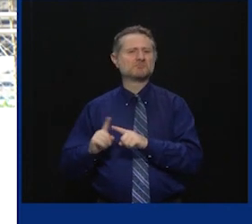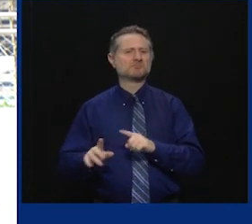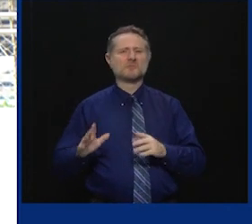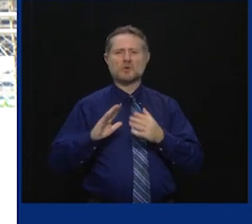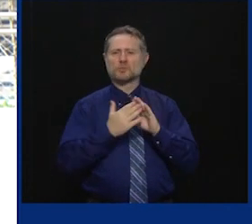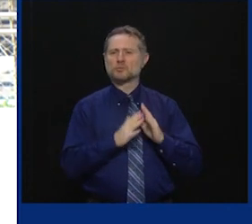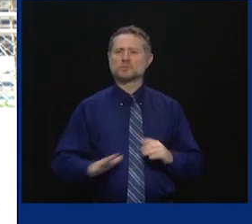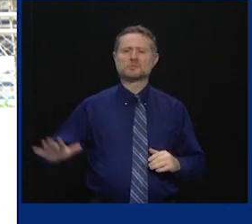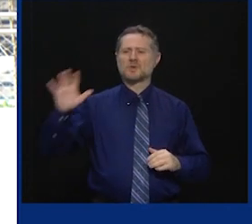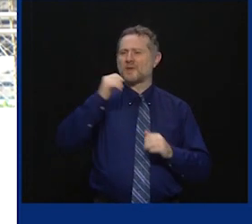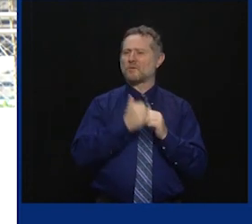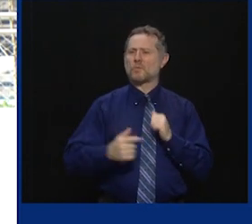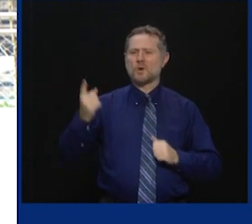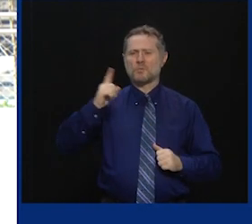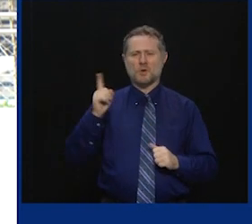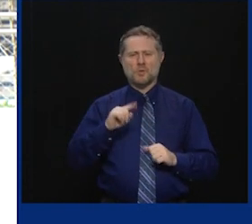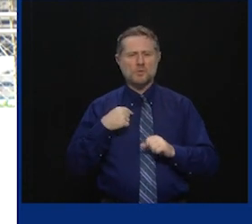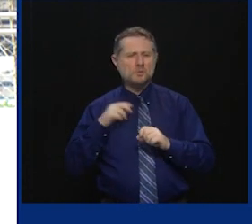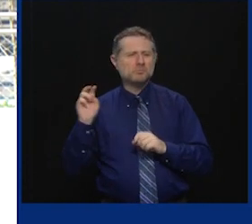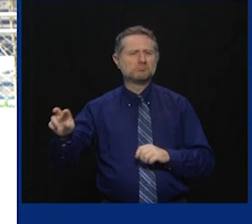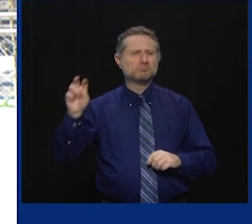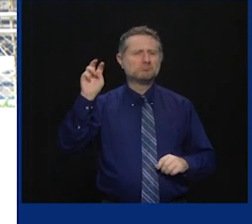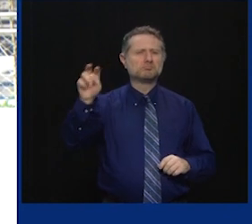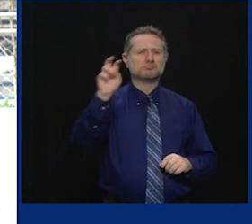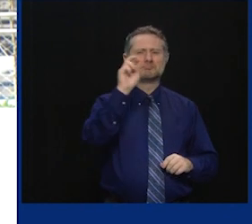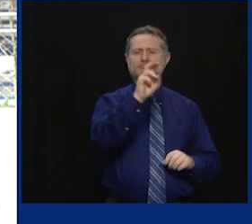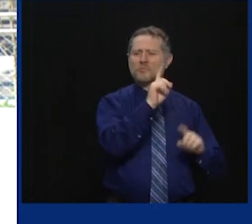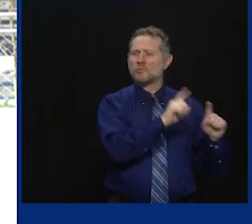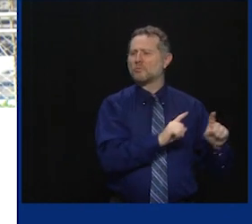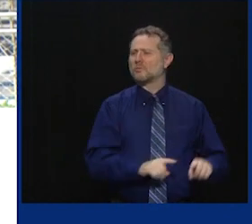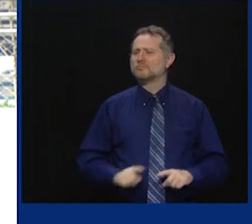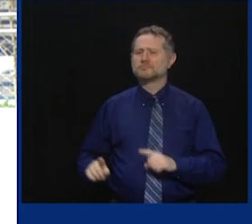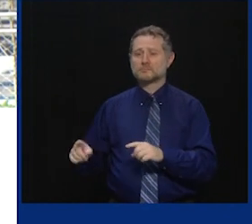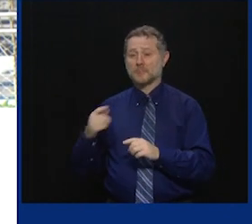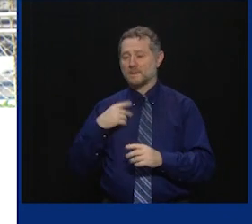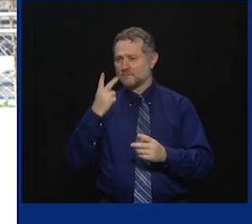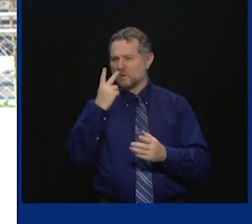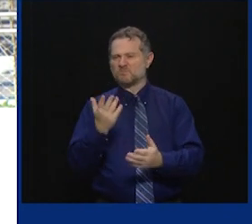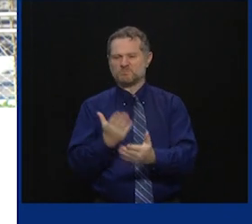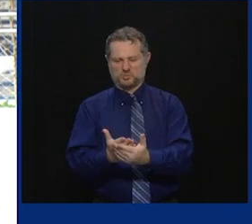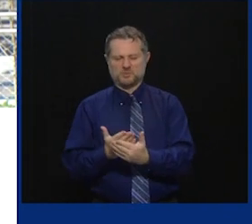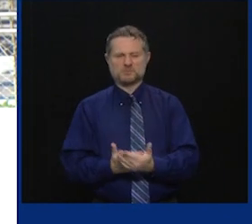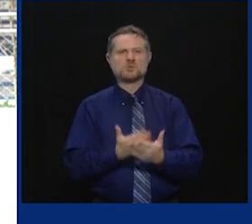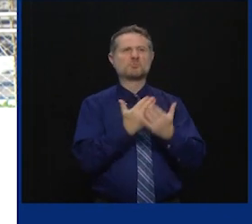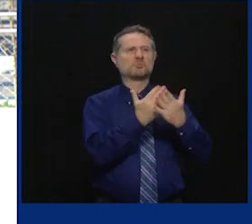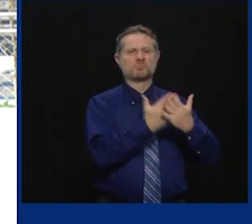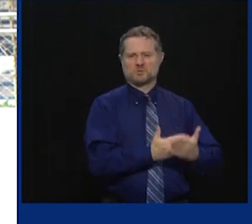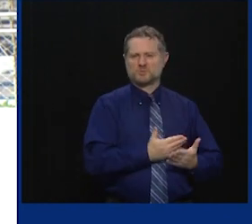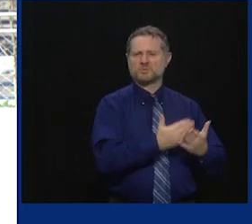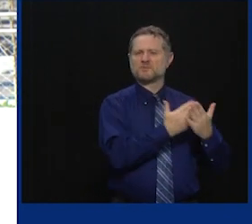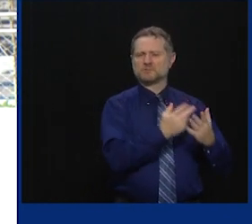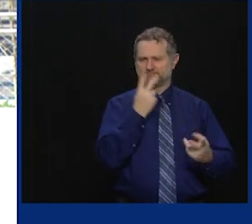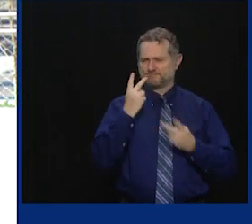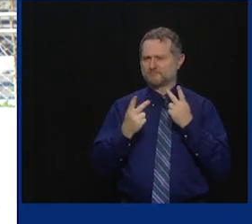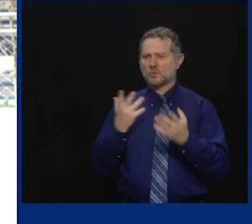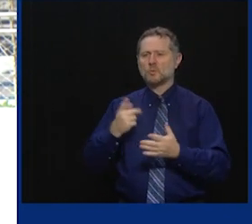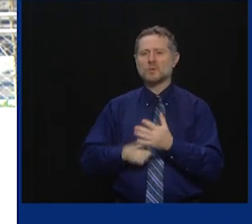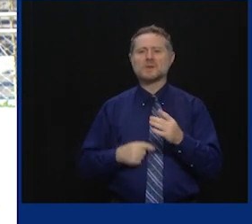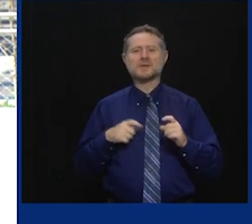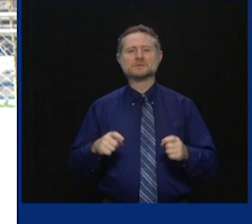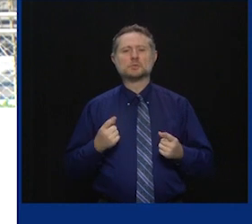go, there's been a telltale sign of what we must do and how we must move with a sense of